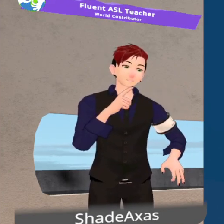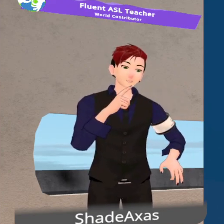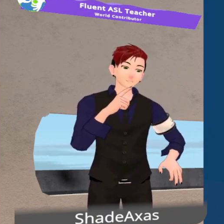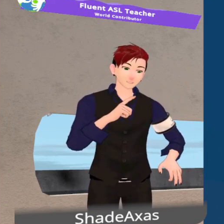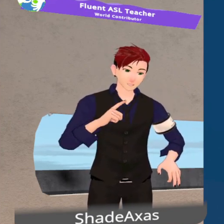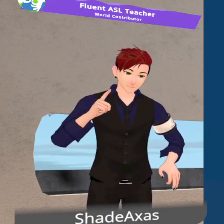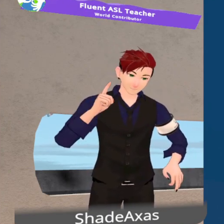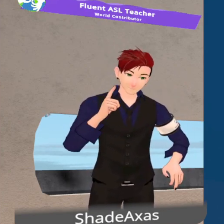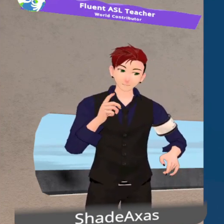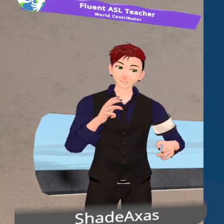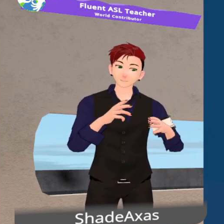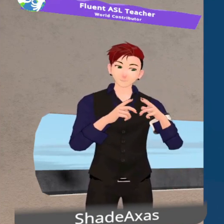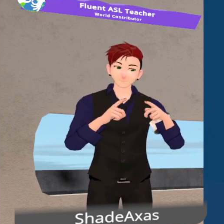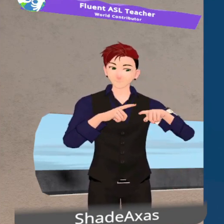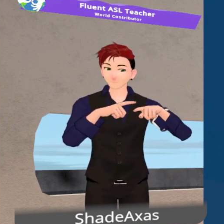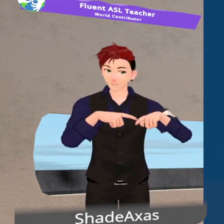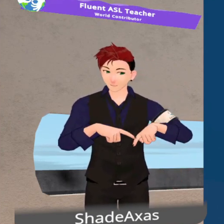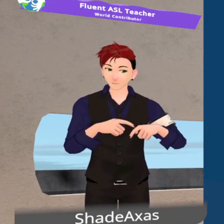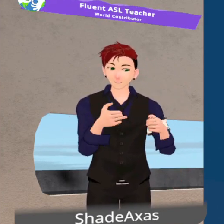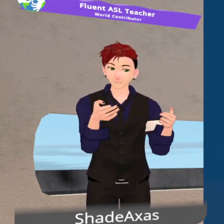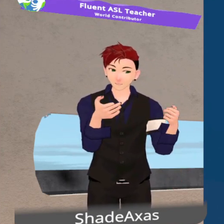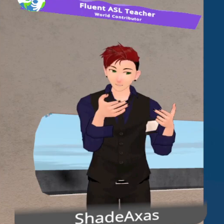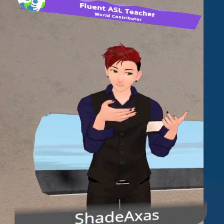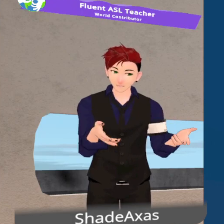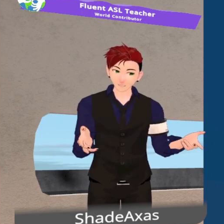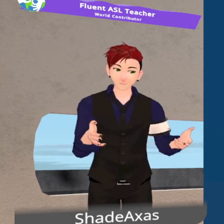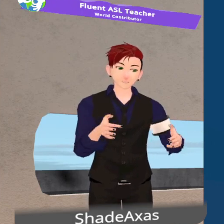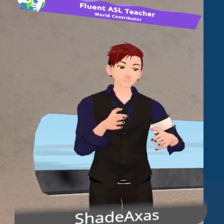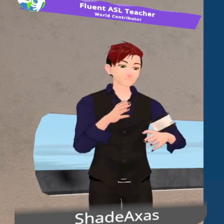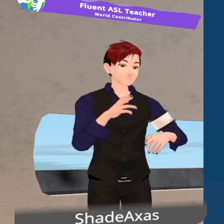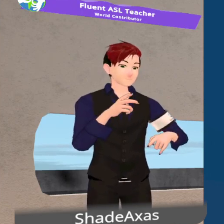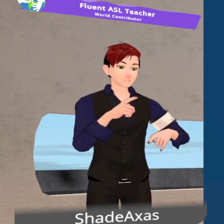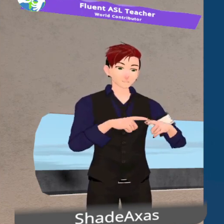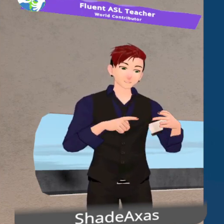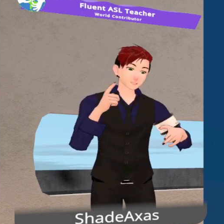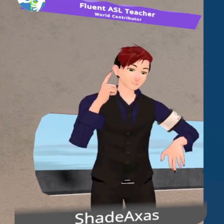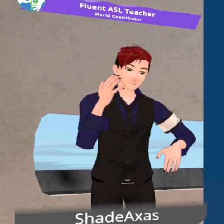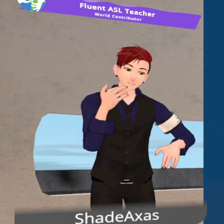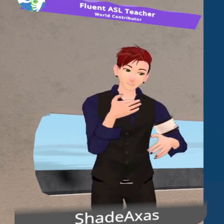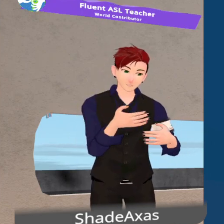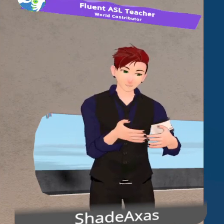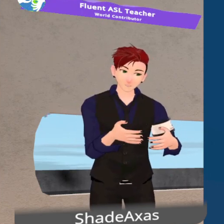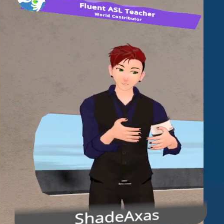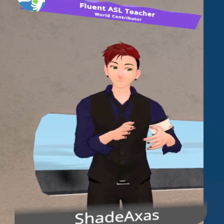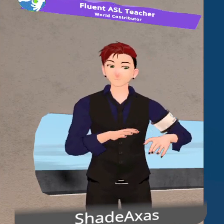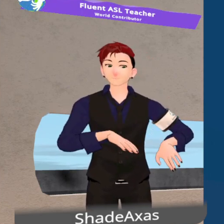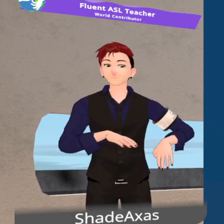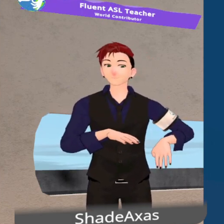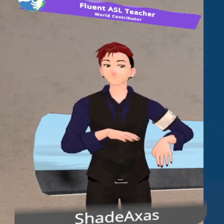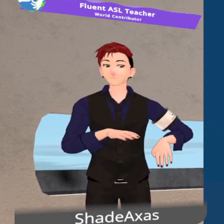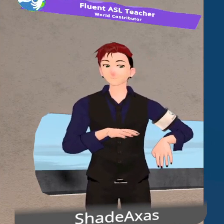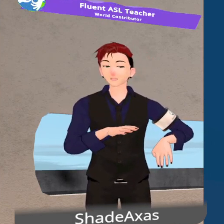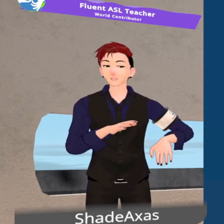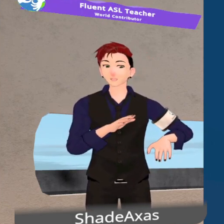label themselves as deaf are very dependent on sign language. They cannot really hear very well.